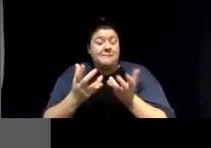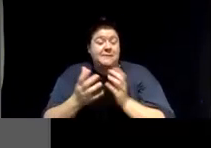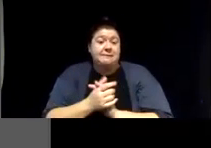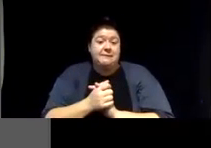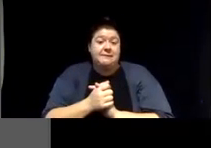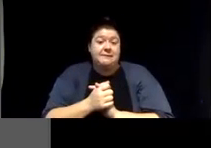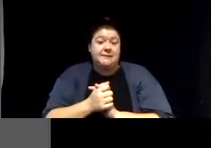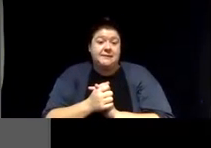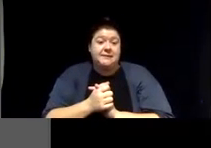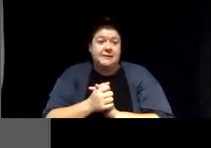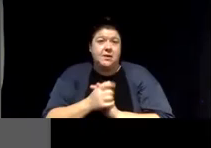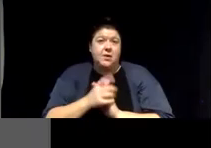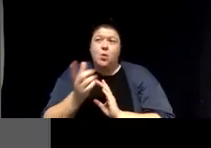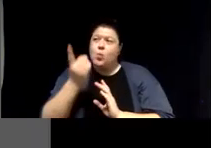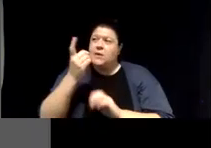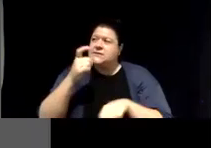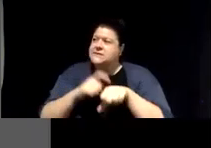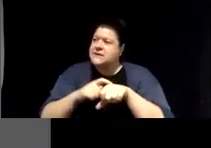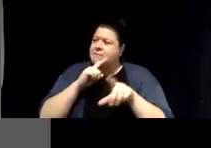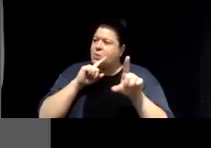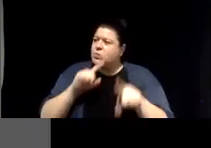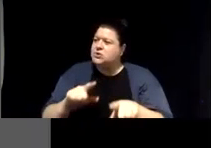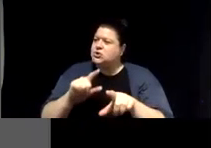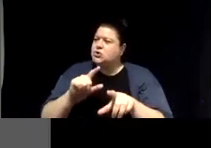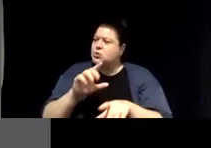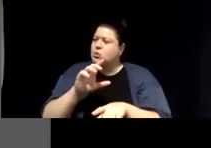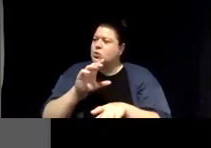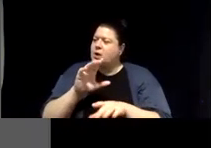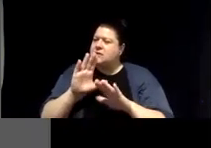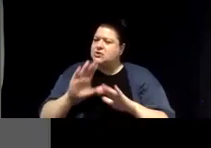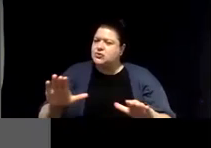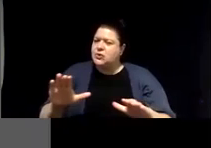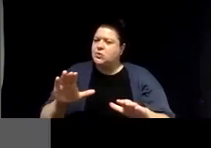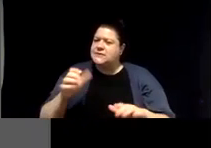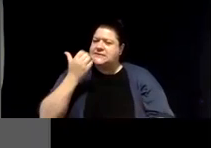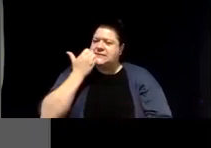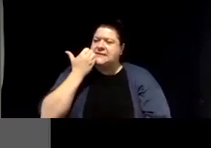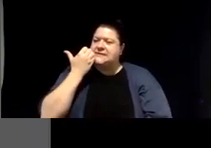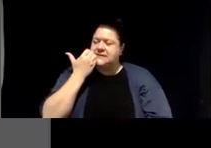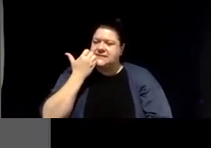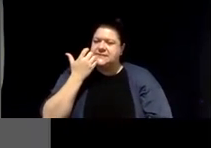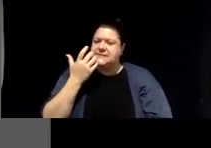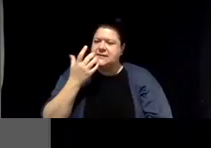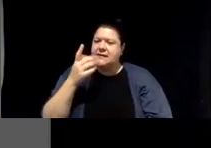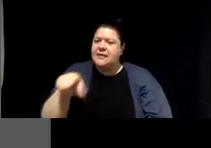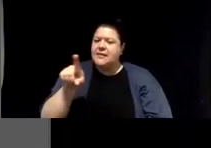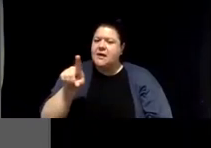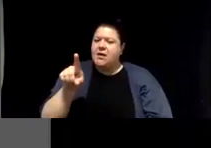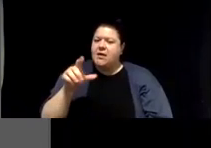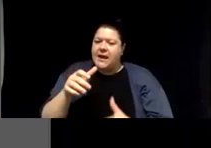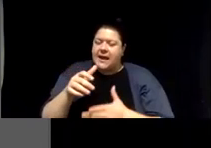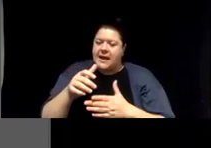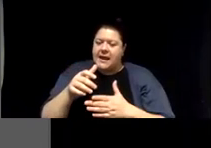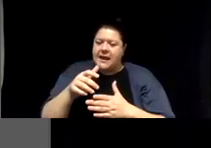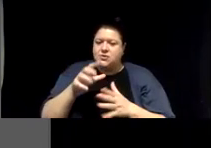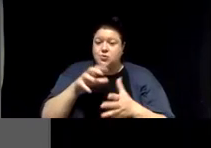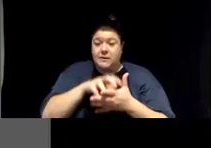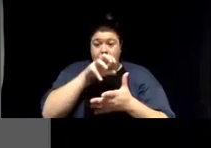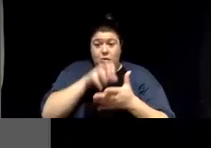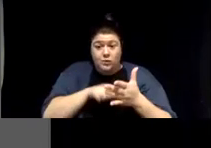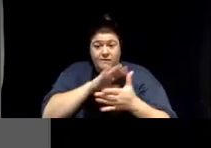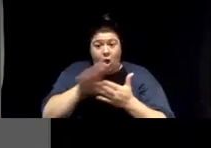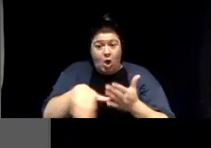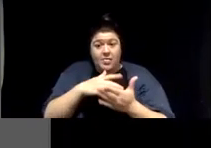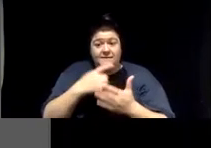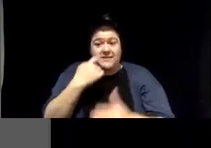there was a case one time when I went to a pediatric dentist where they actually had to remove all the child's teeth